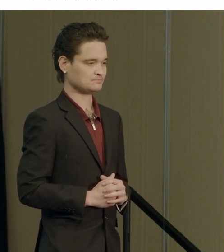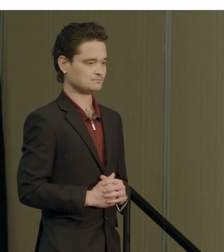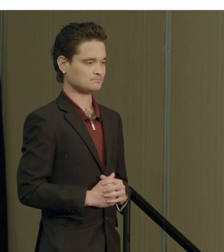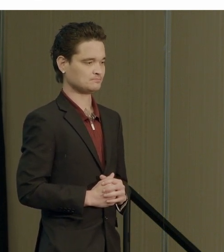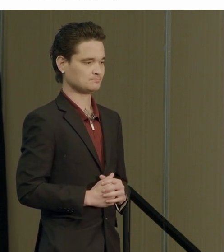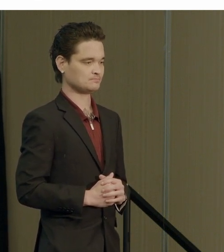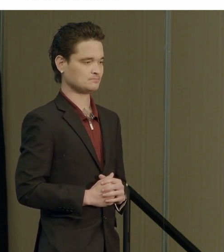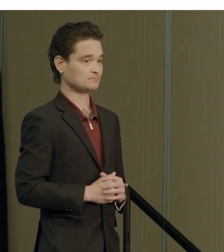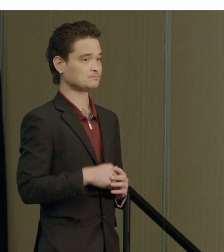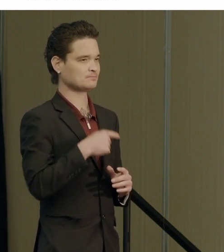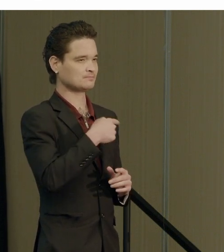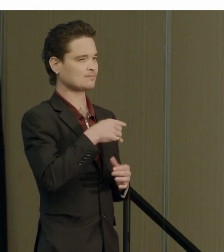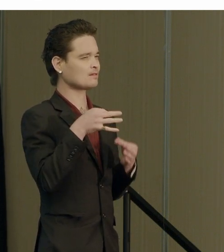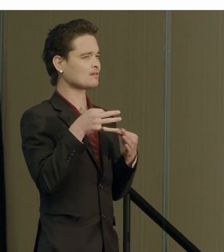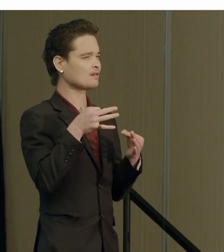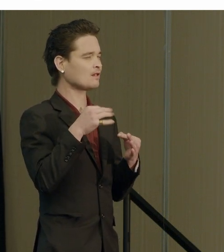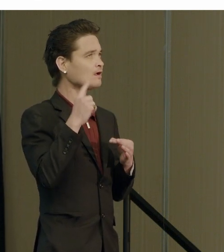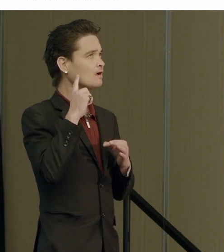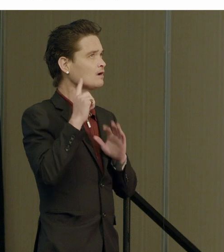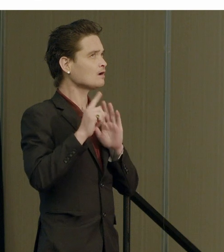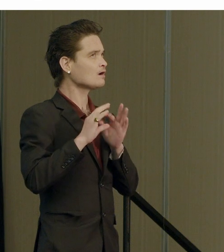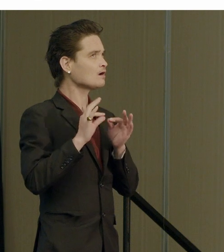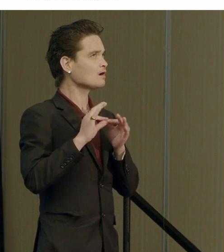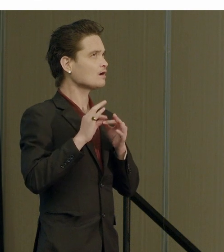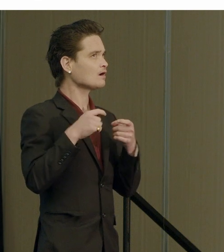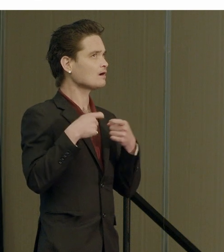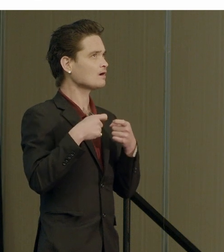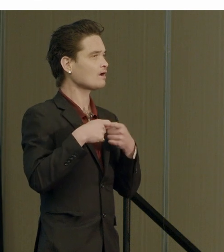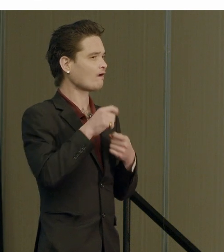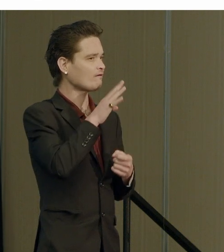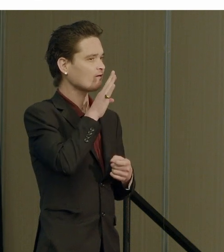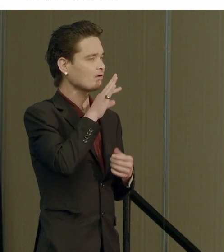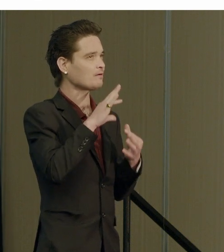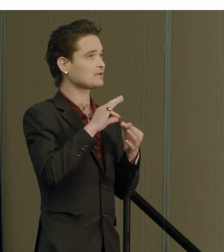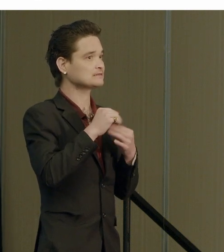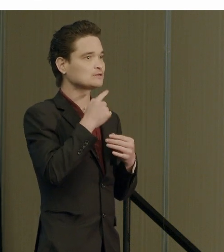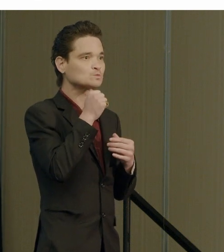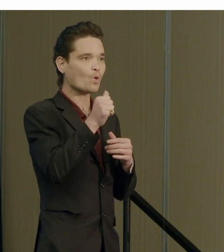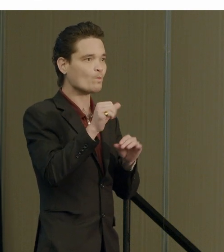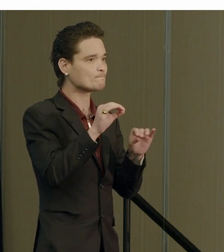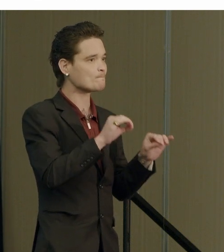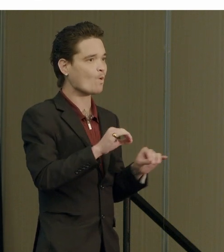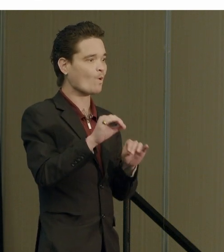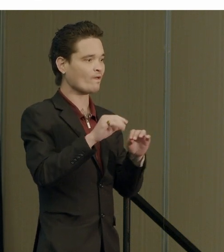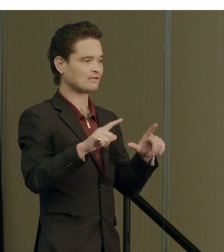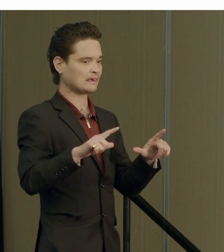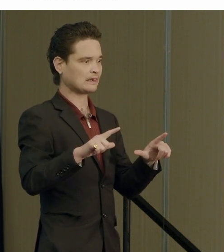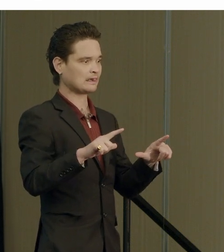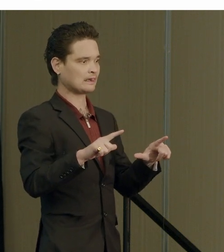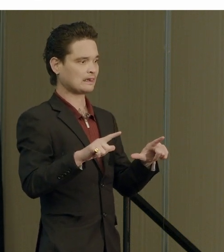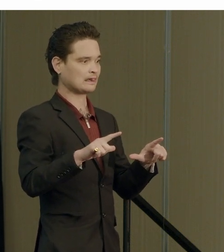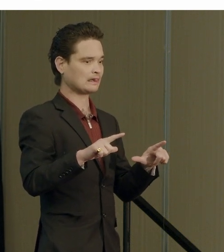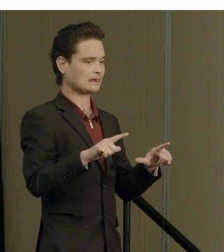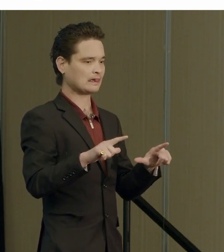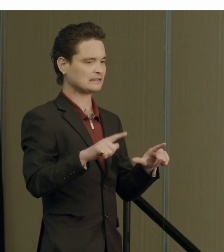Can't detect document. Too close, move device away. Too far, move device closer.